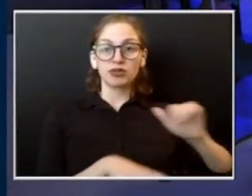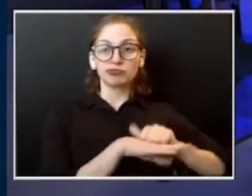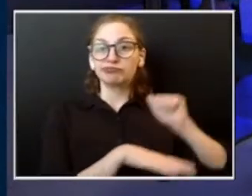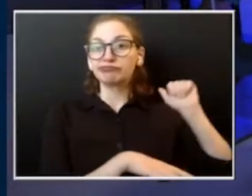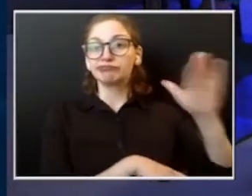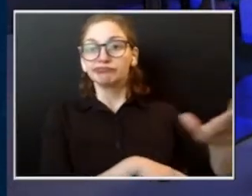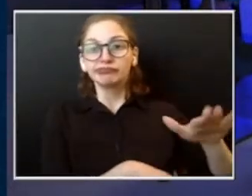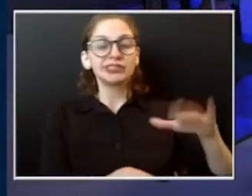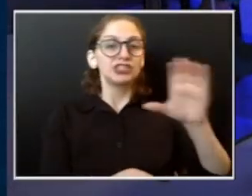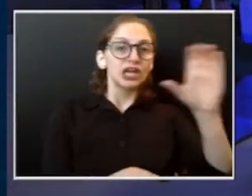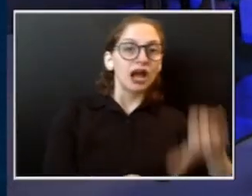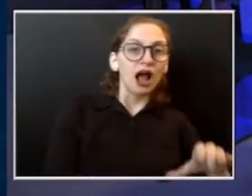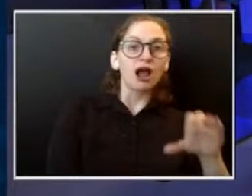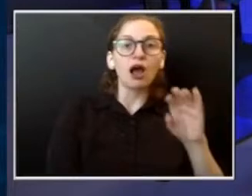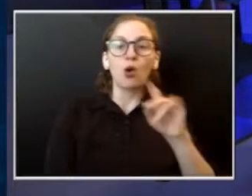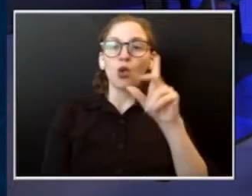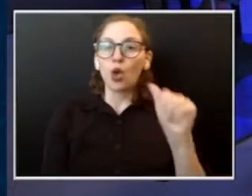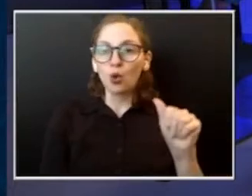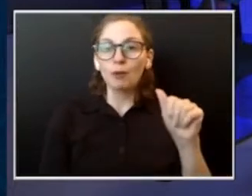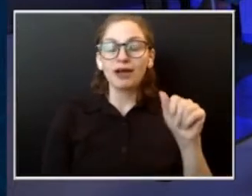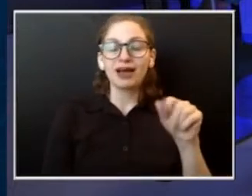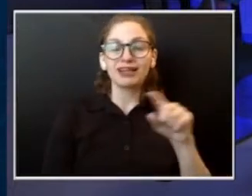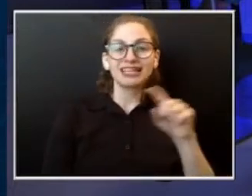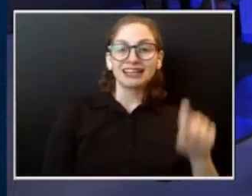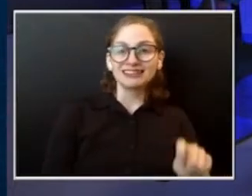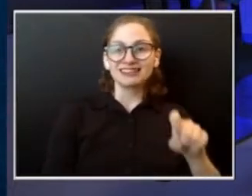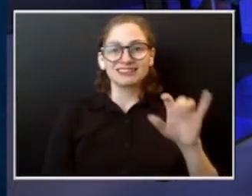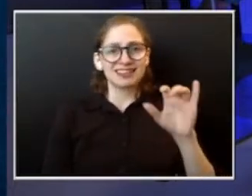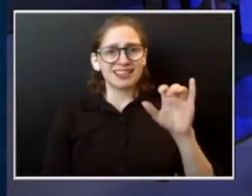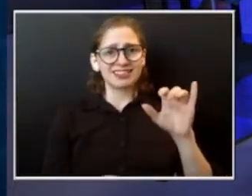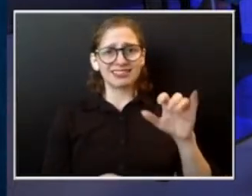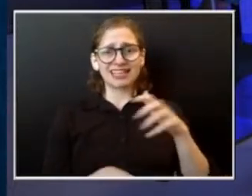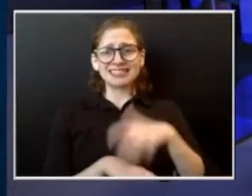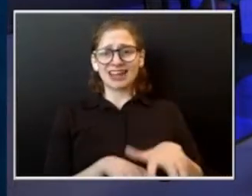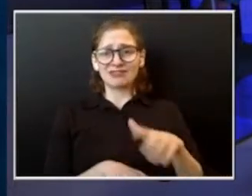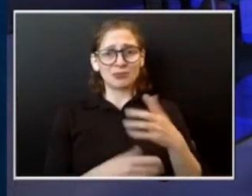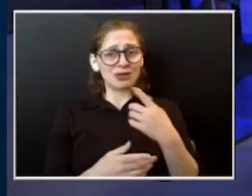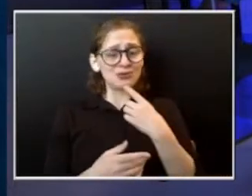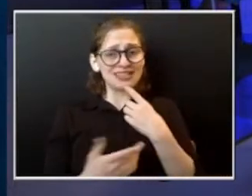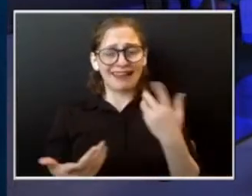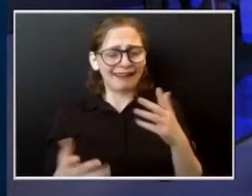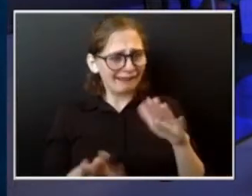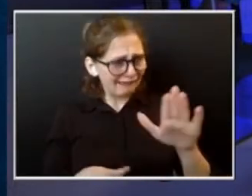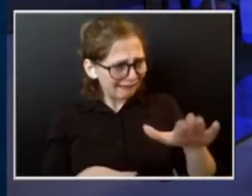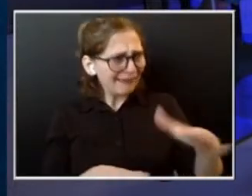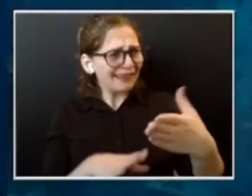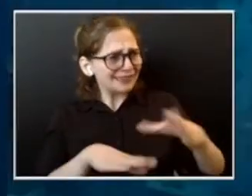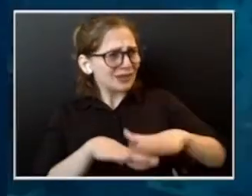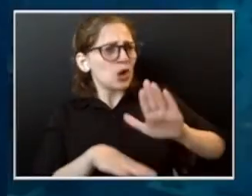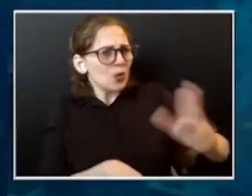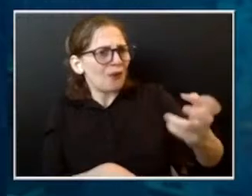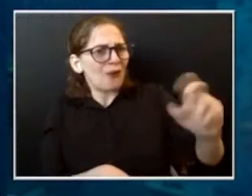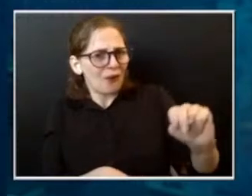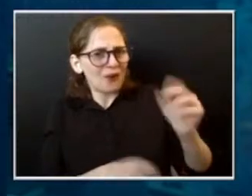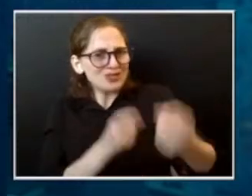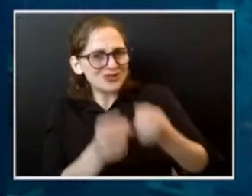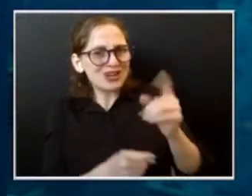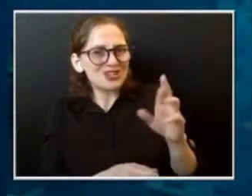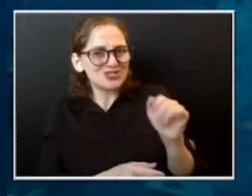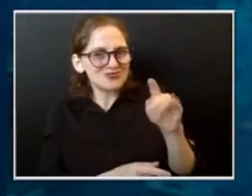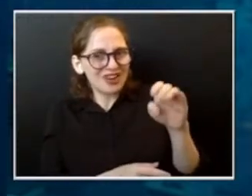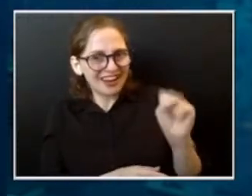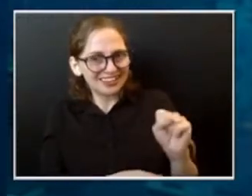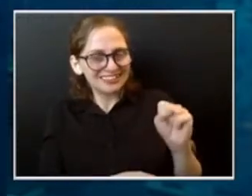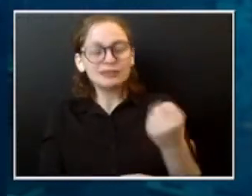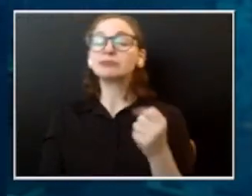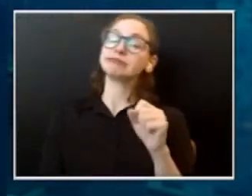kind of tough when we say, guys, just go work on your own donation rates a little bit. Yeah, that would probably fix it. If we fix donation, that would fix everything. And I